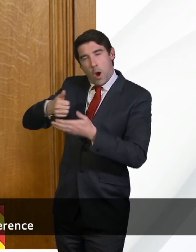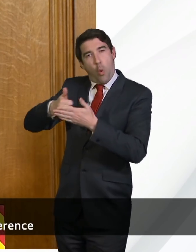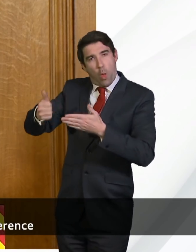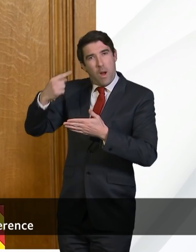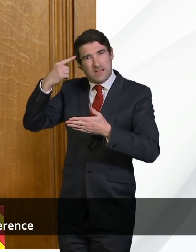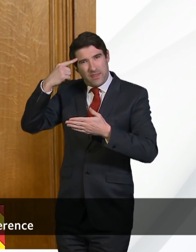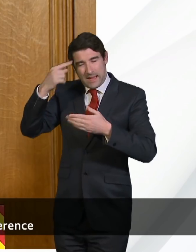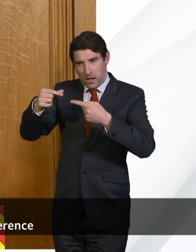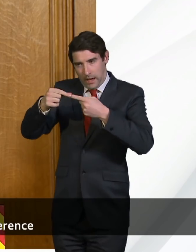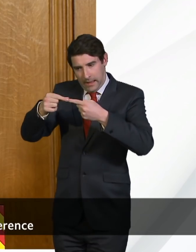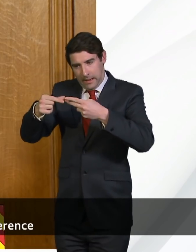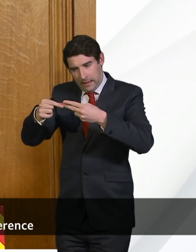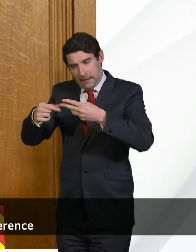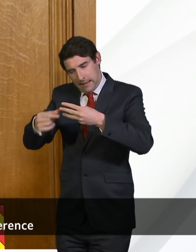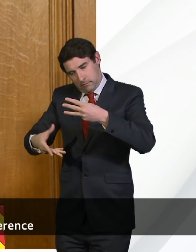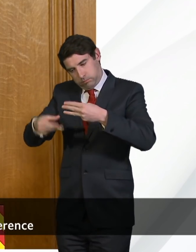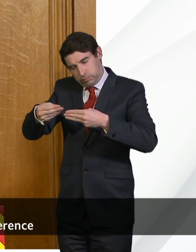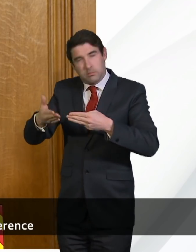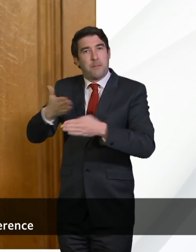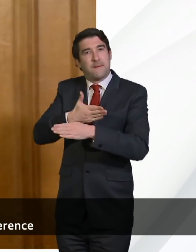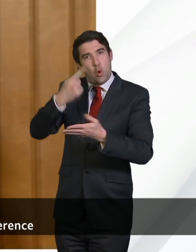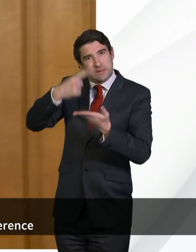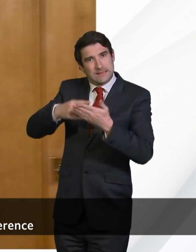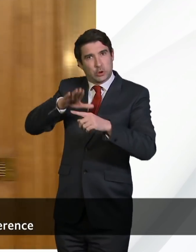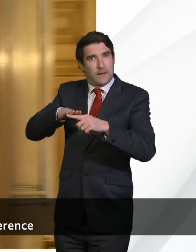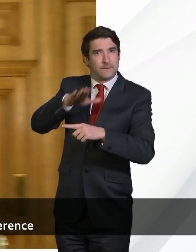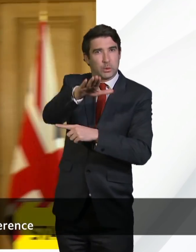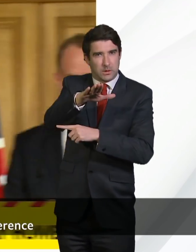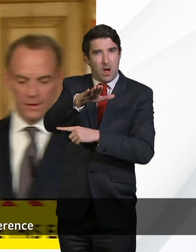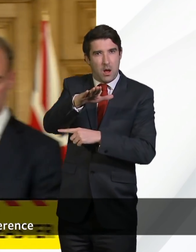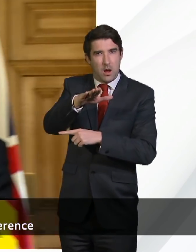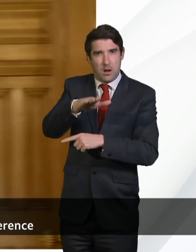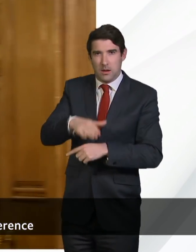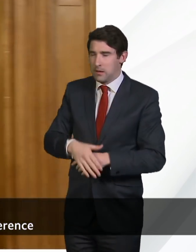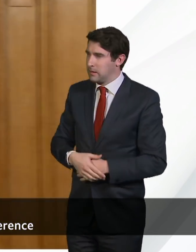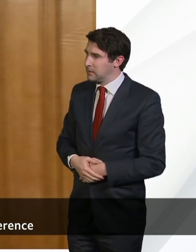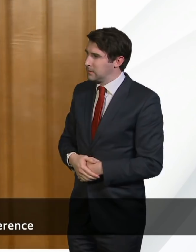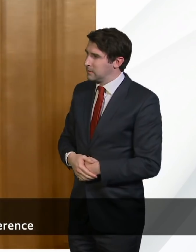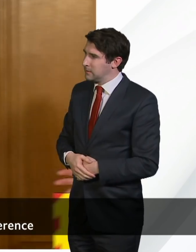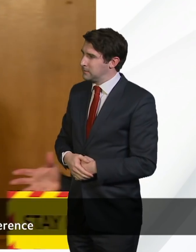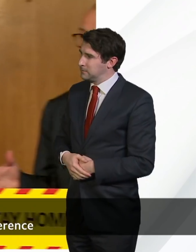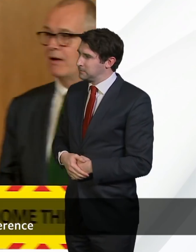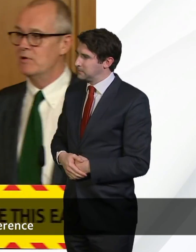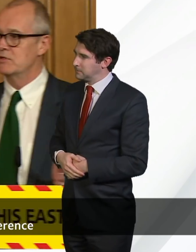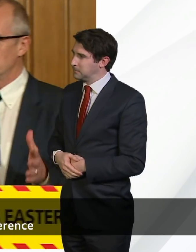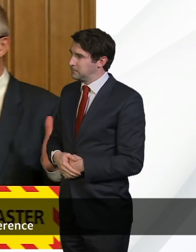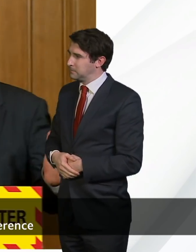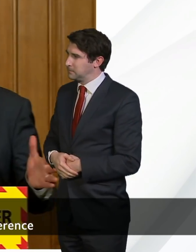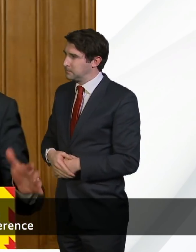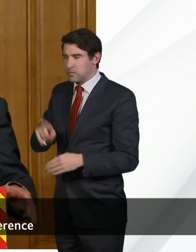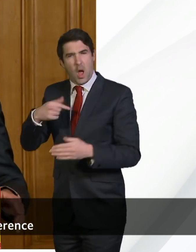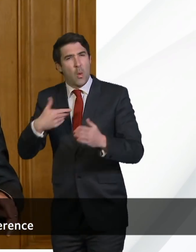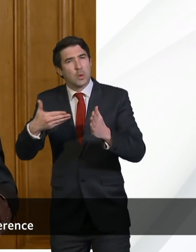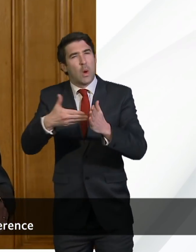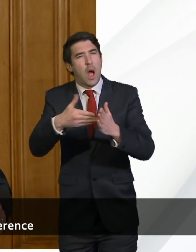go to the next stage in this epidemic. If I can also come in there, Please. if I may. Chris spoke about the doubling time in intensive care, which has got